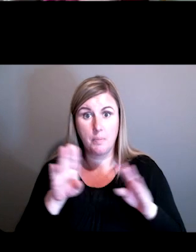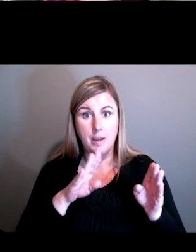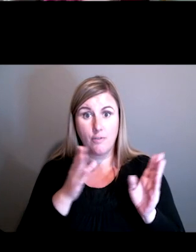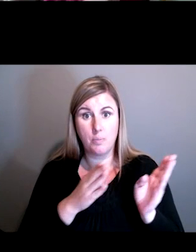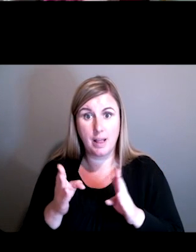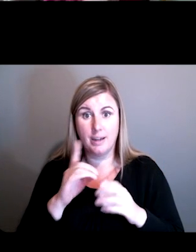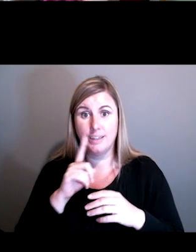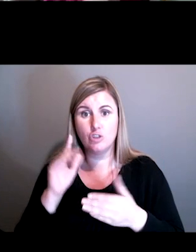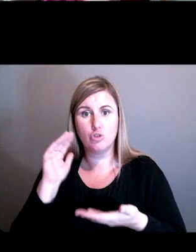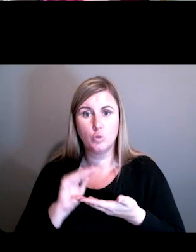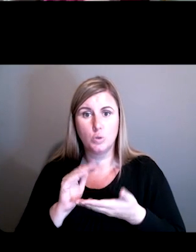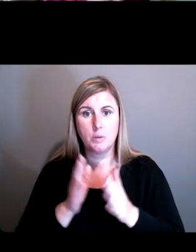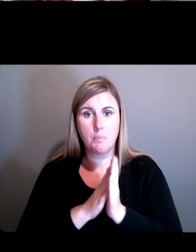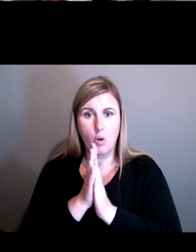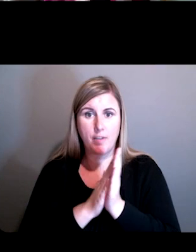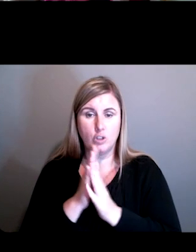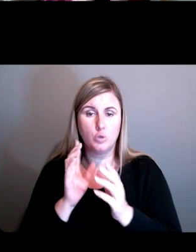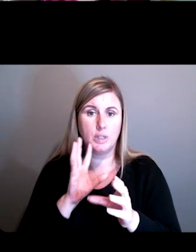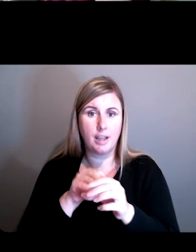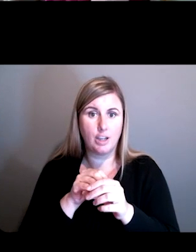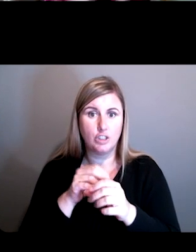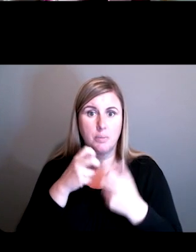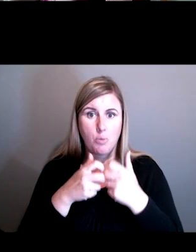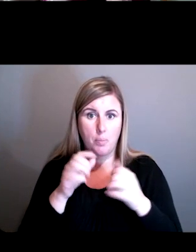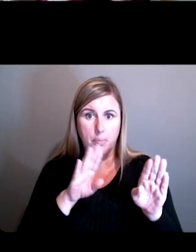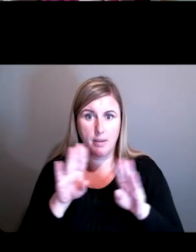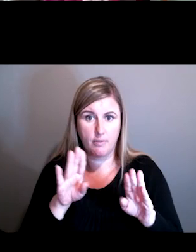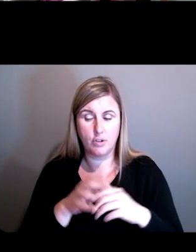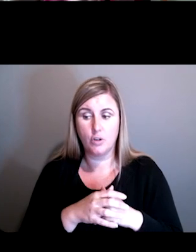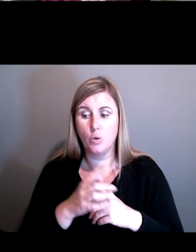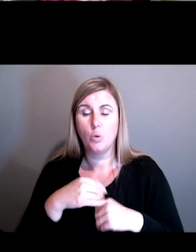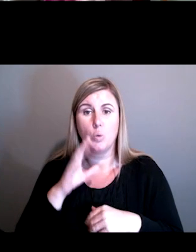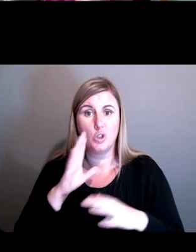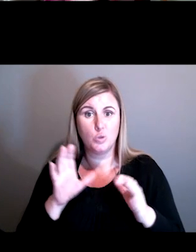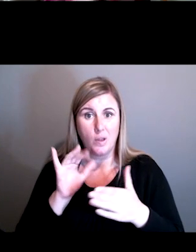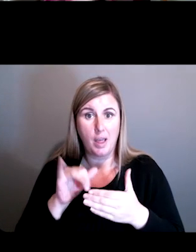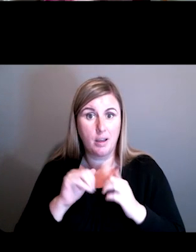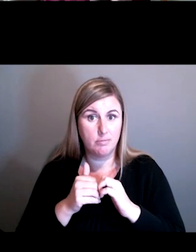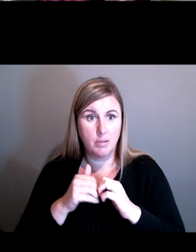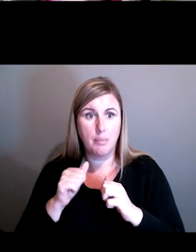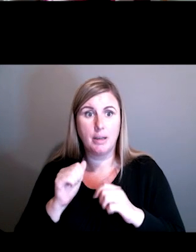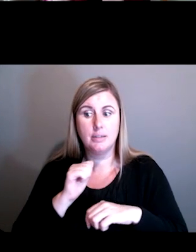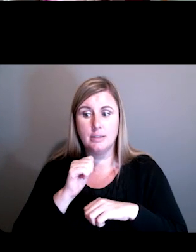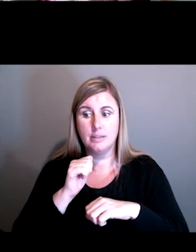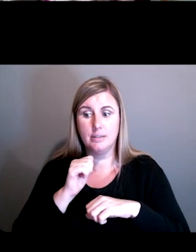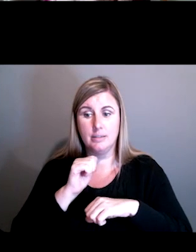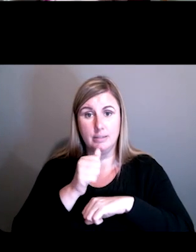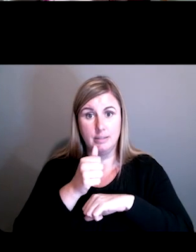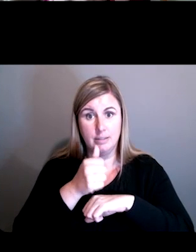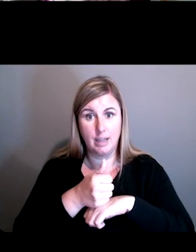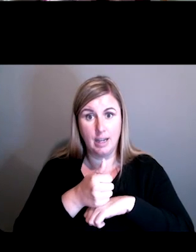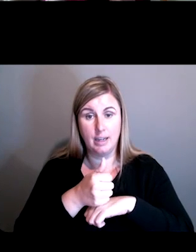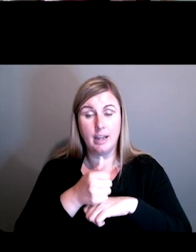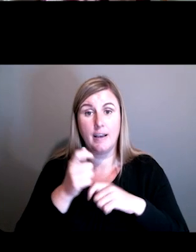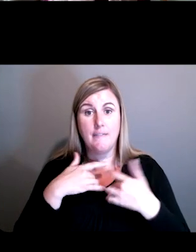motivation to engage in problem behavior. We're going to do that by the setting events that we can accommodate for, the ones that Lori talked